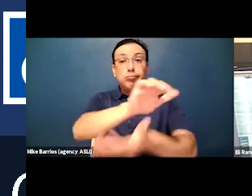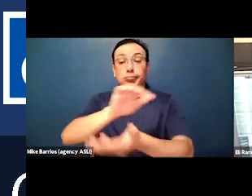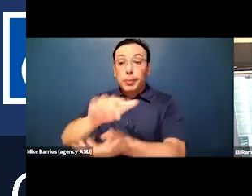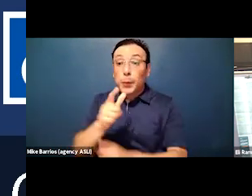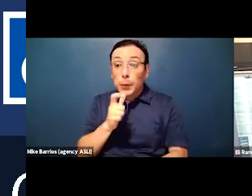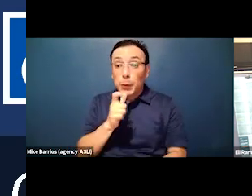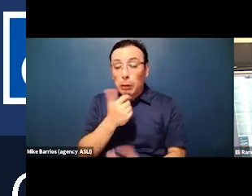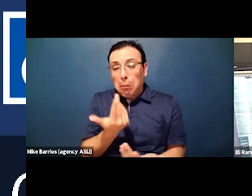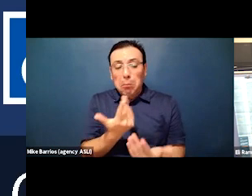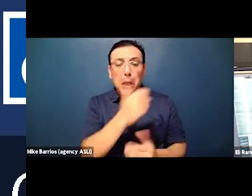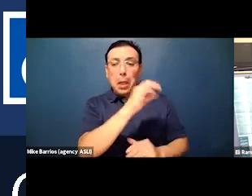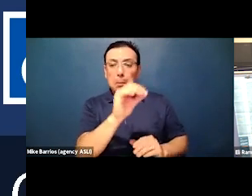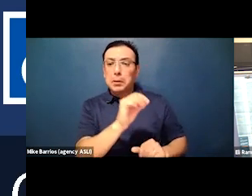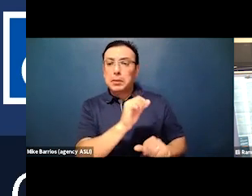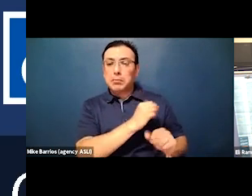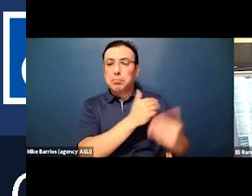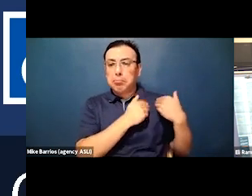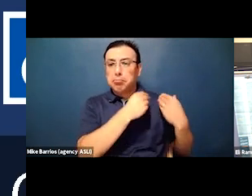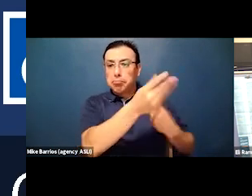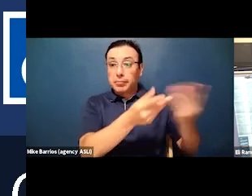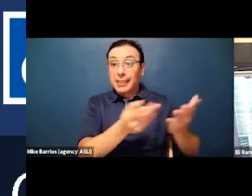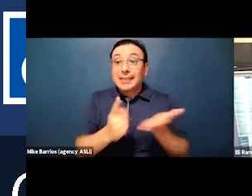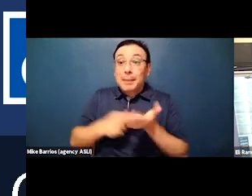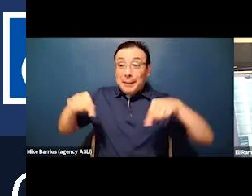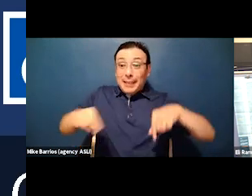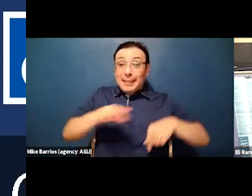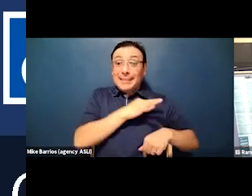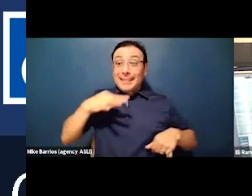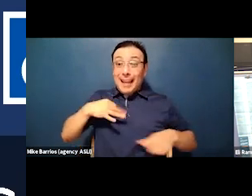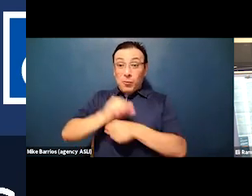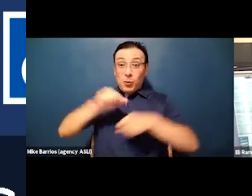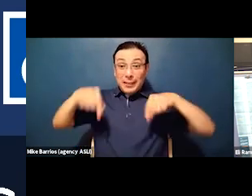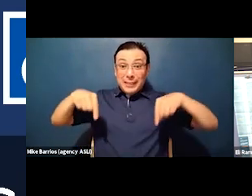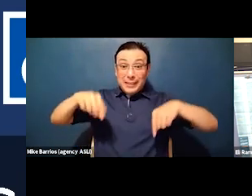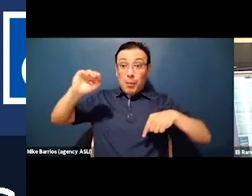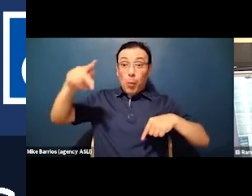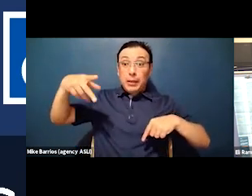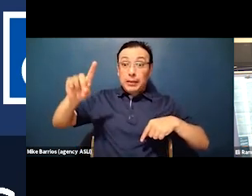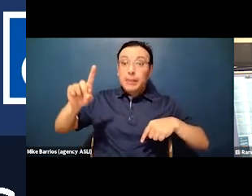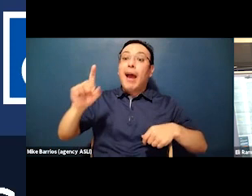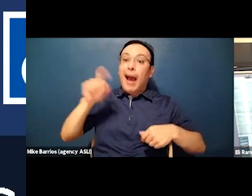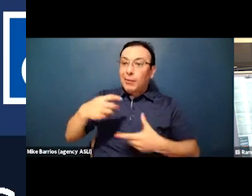We'll get into that in the next slide, I believe.